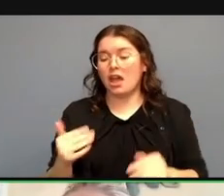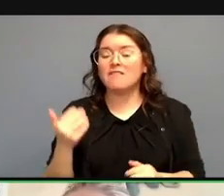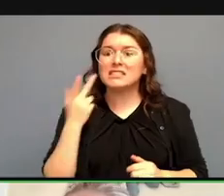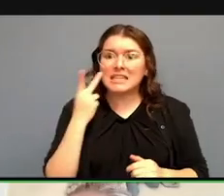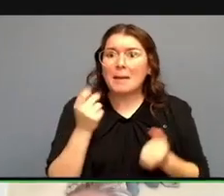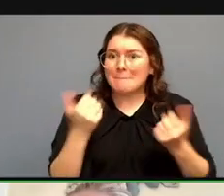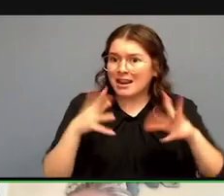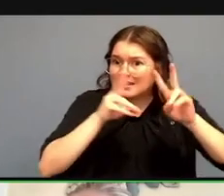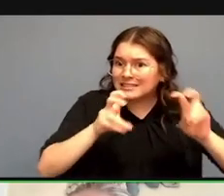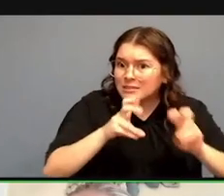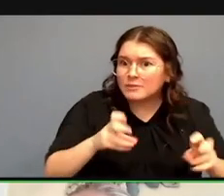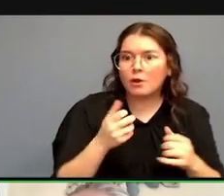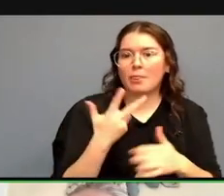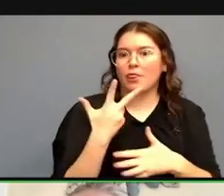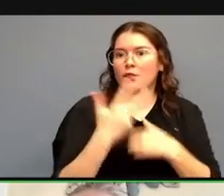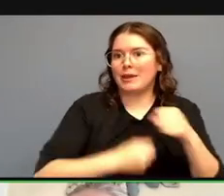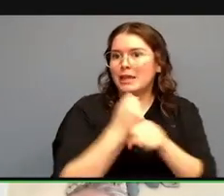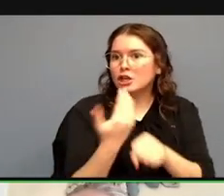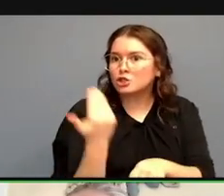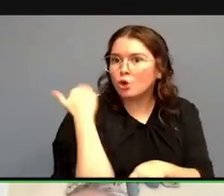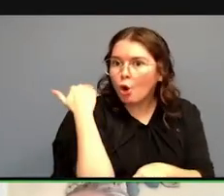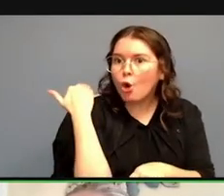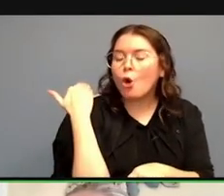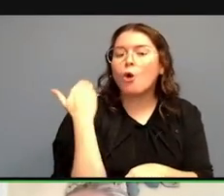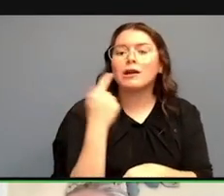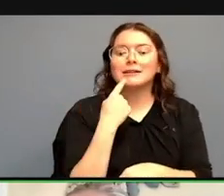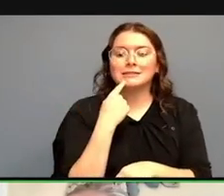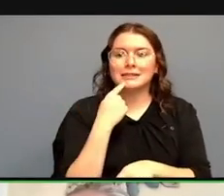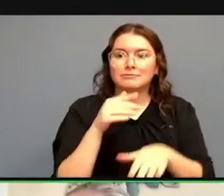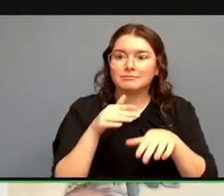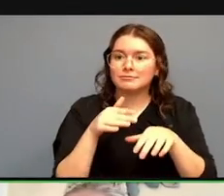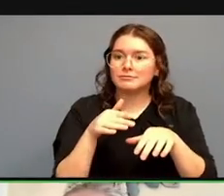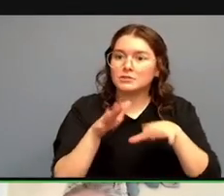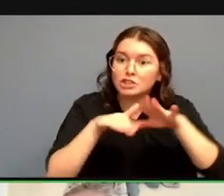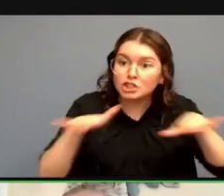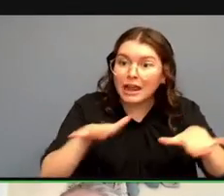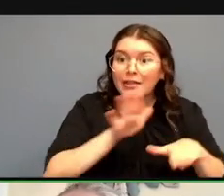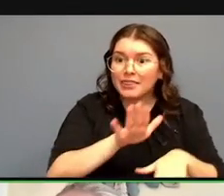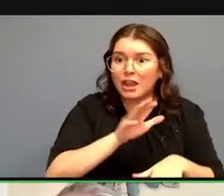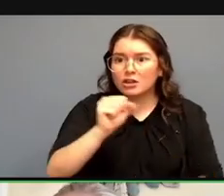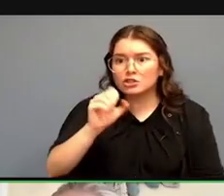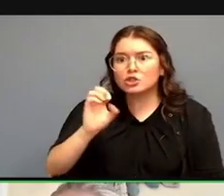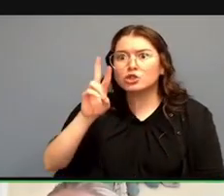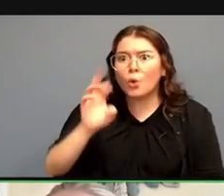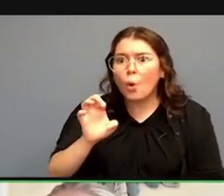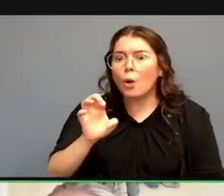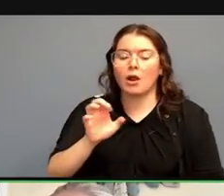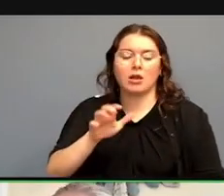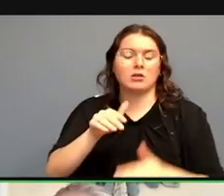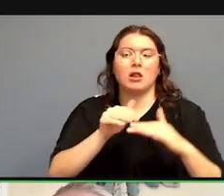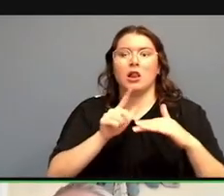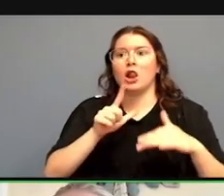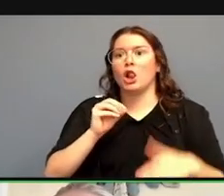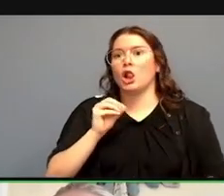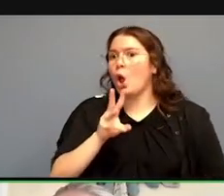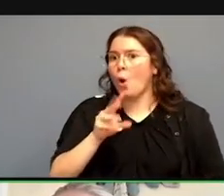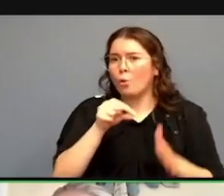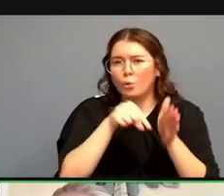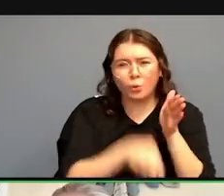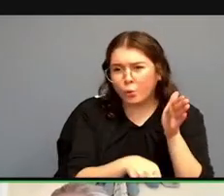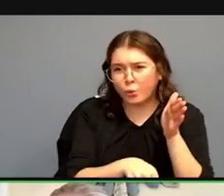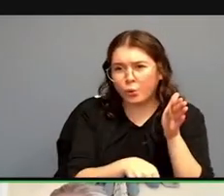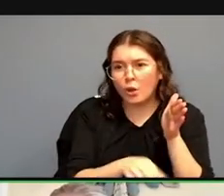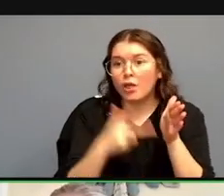from 3 years ago where the child's scores were very, very low. And then 3